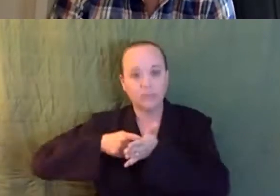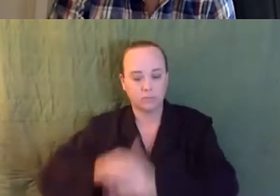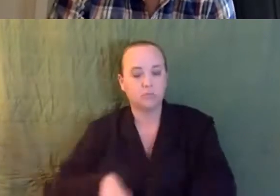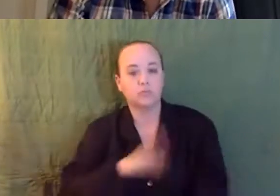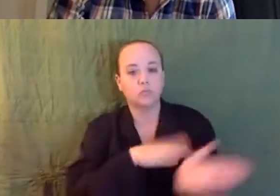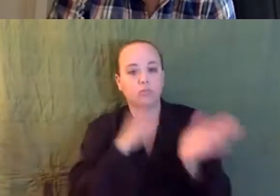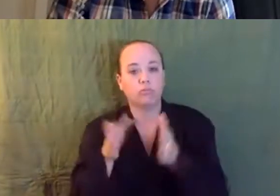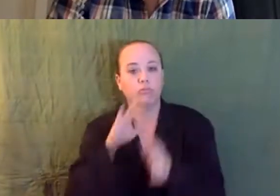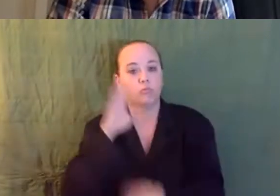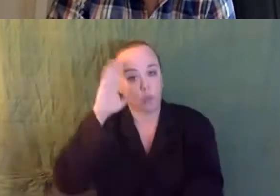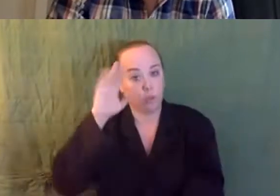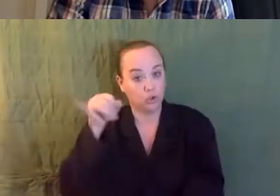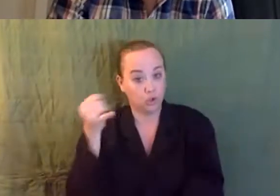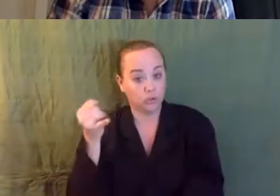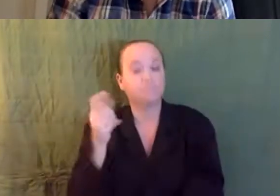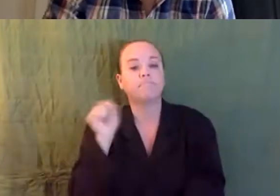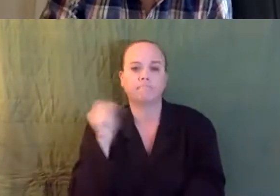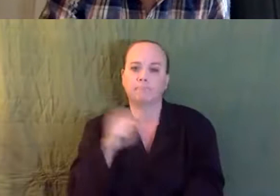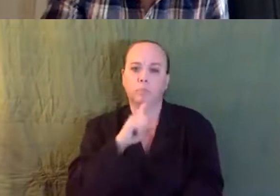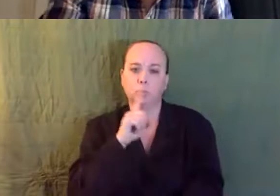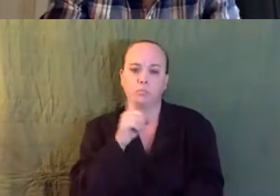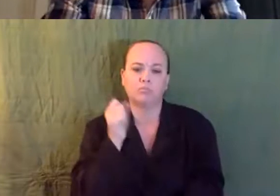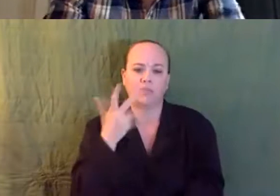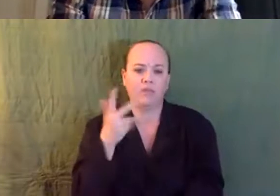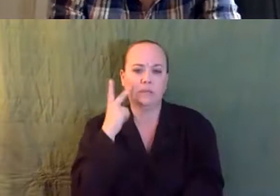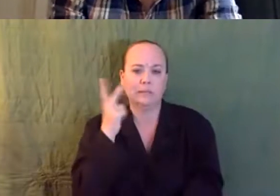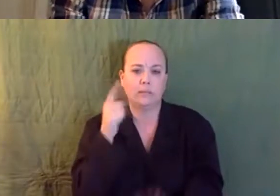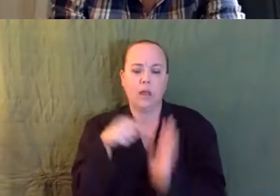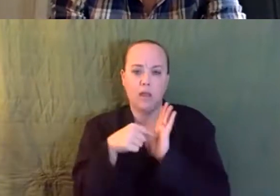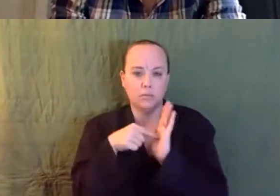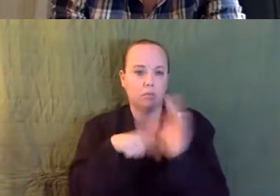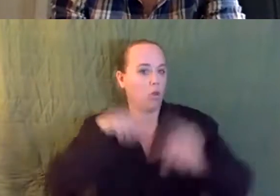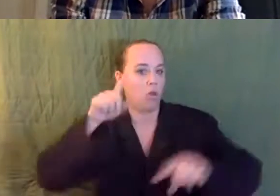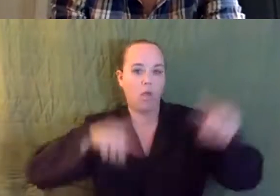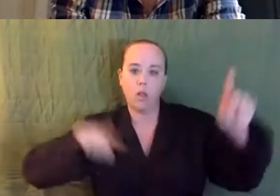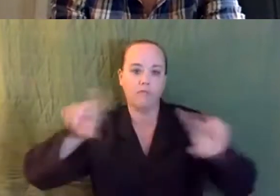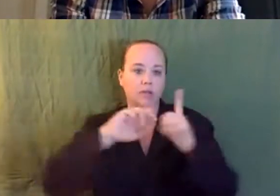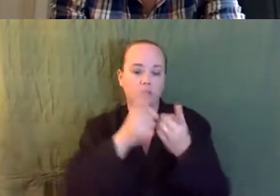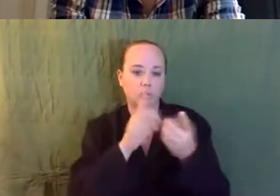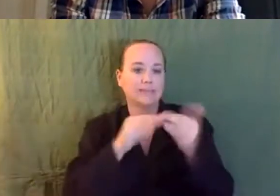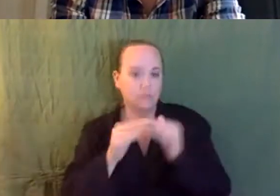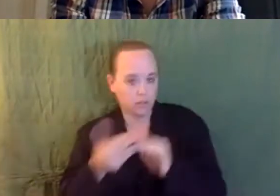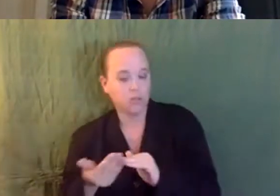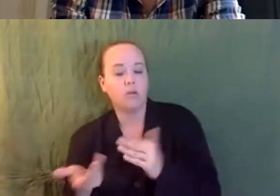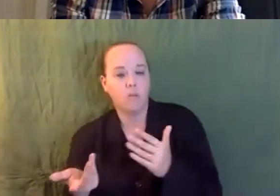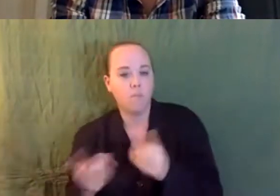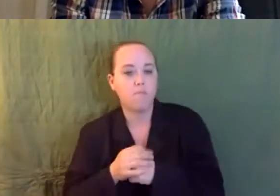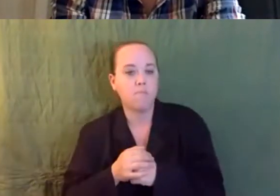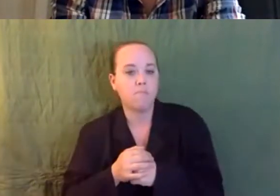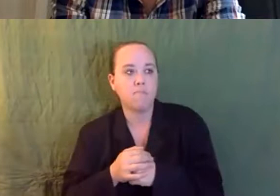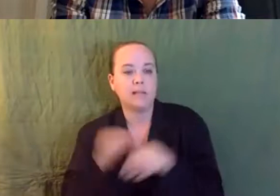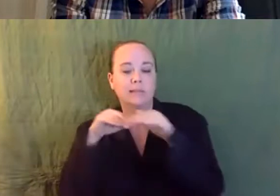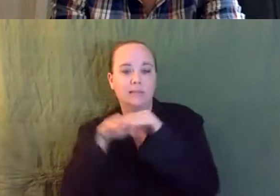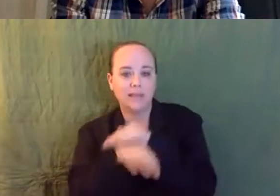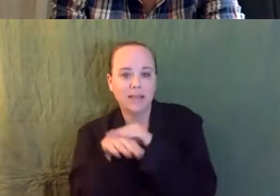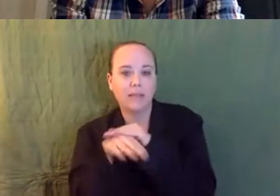Johnson? Yes, certainly I've seen examples all over the district and the city where the